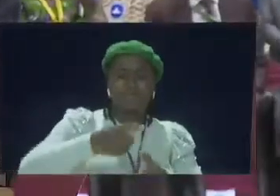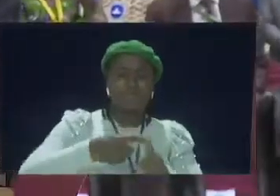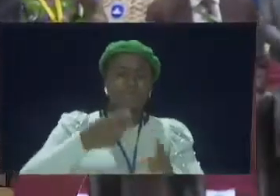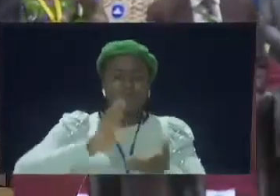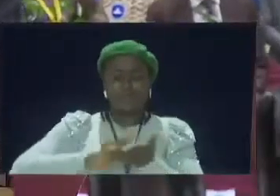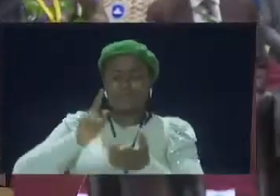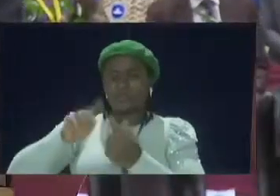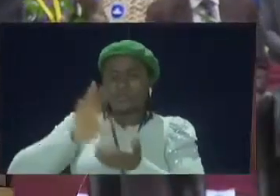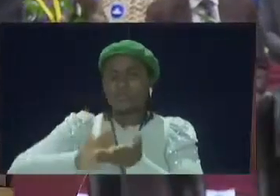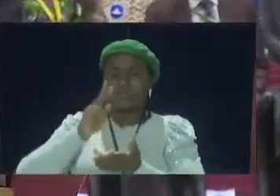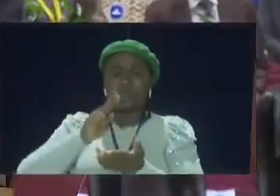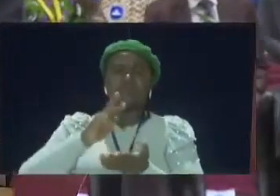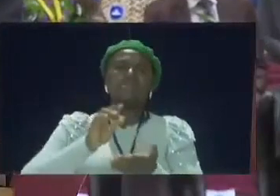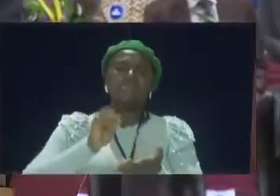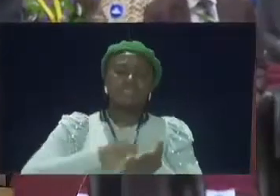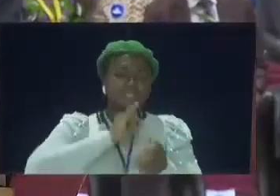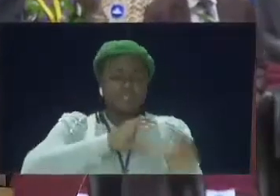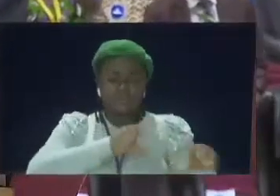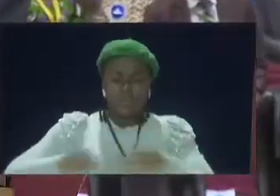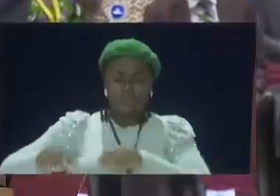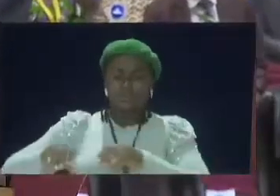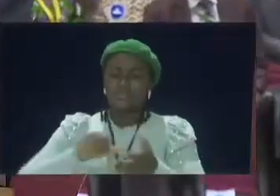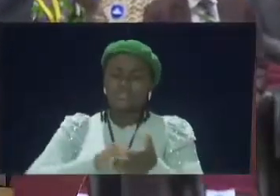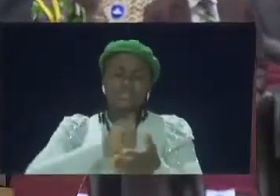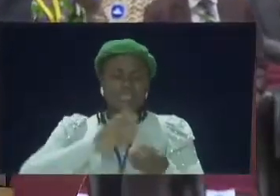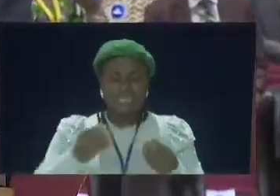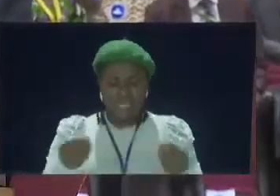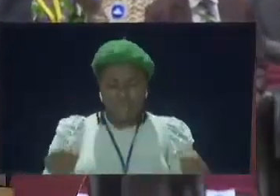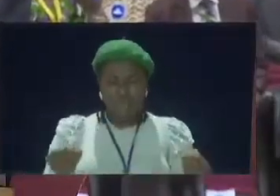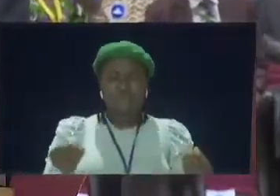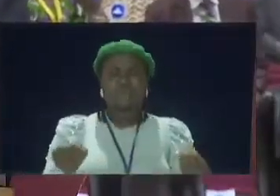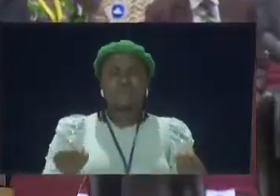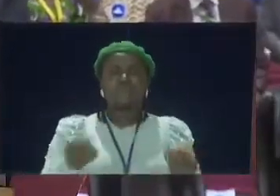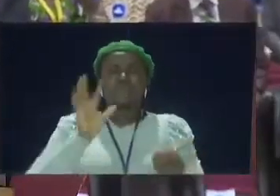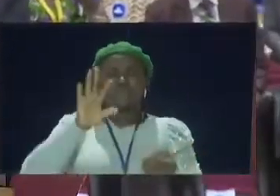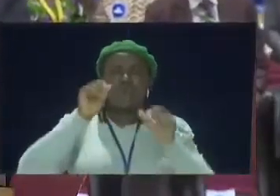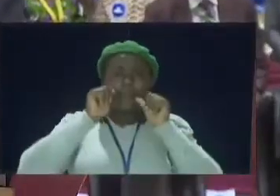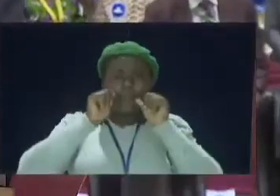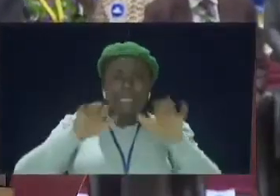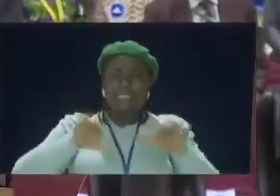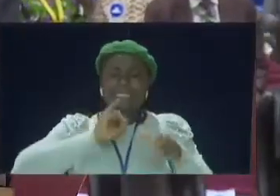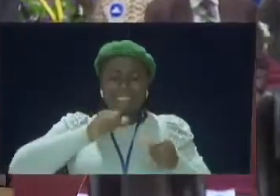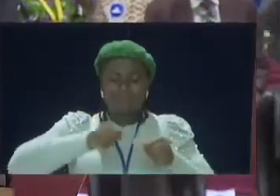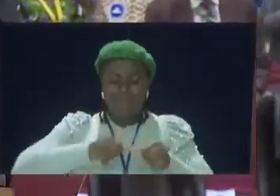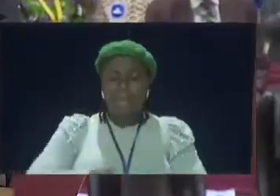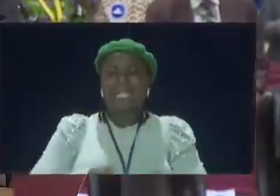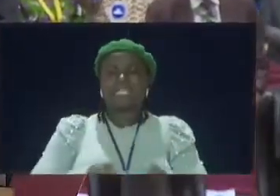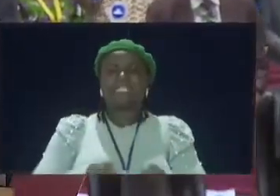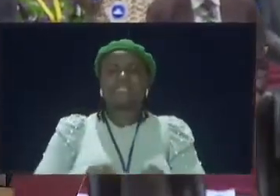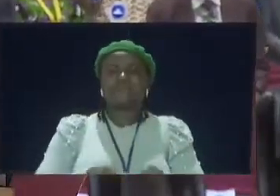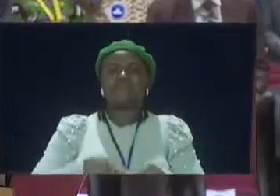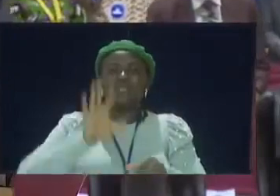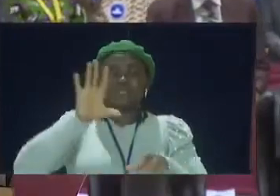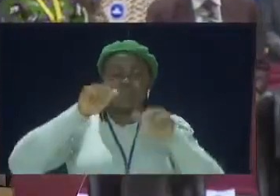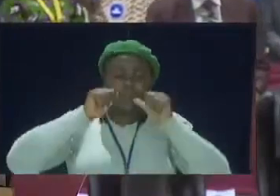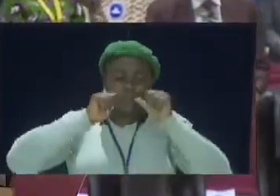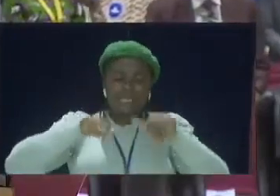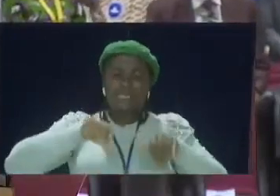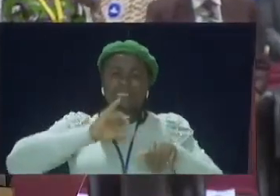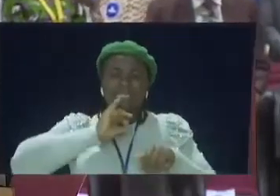glory. It is done. It is settled. Your blessing is permanent. Your blessing